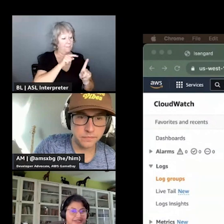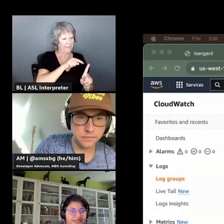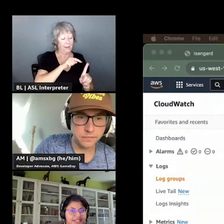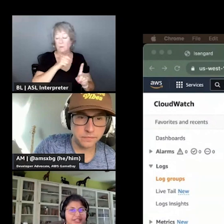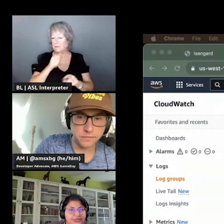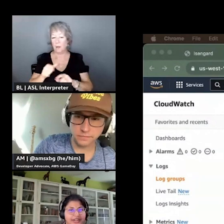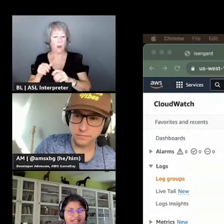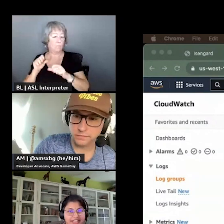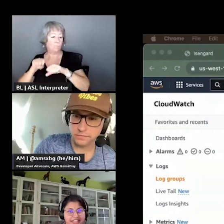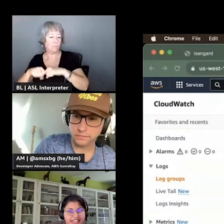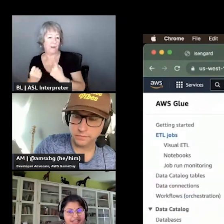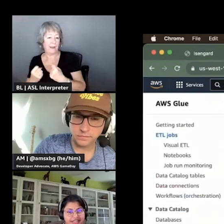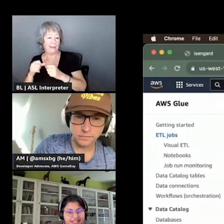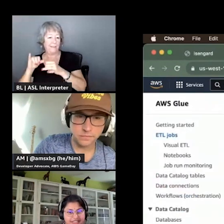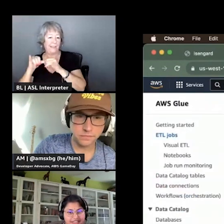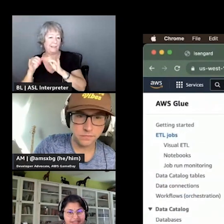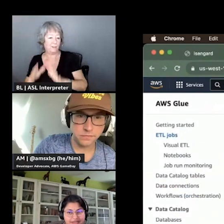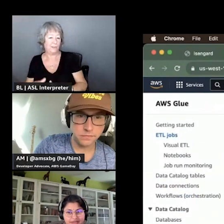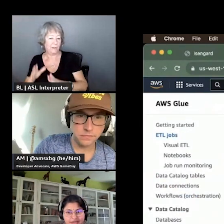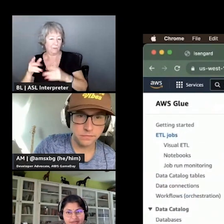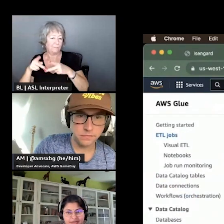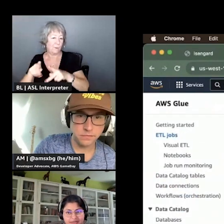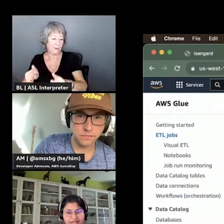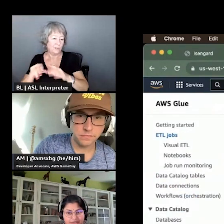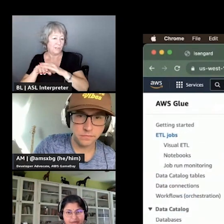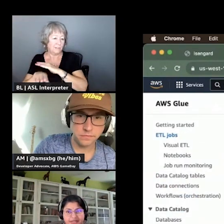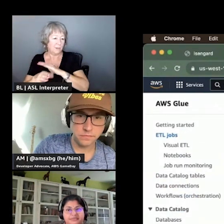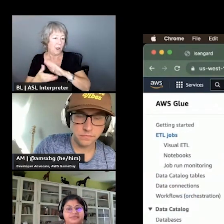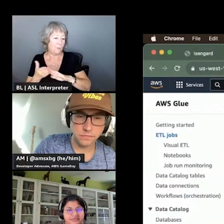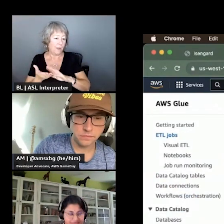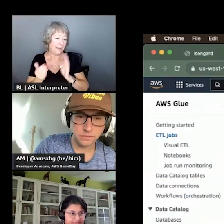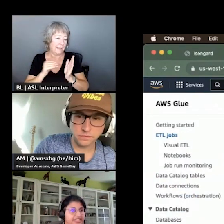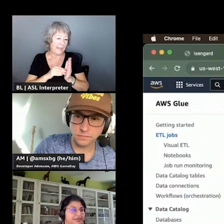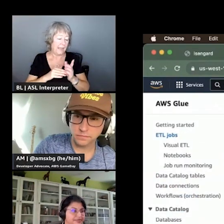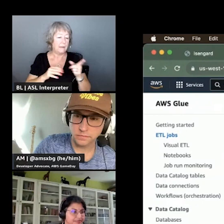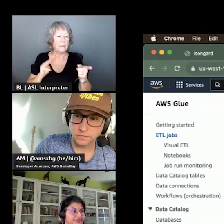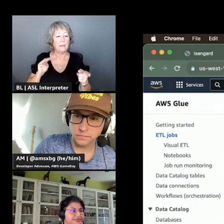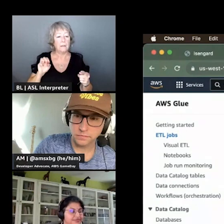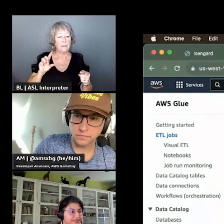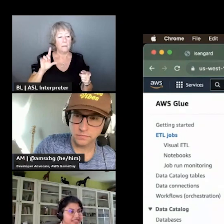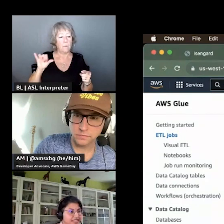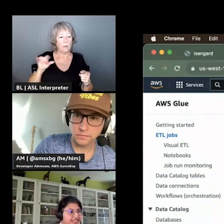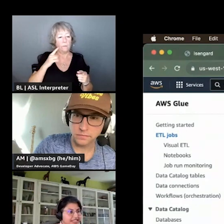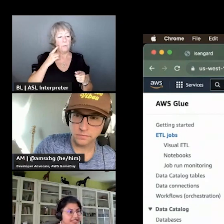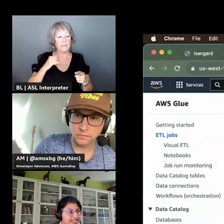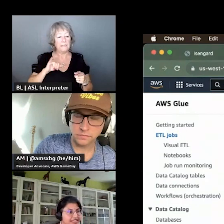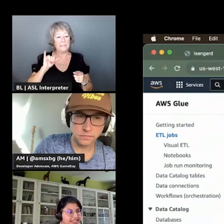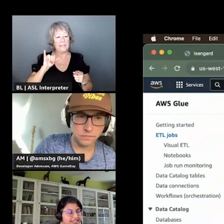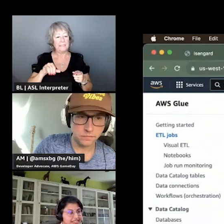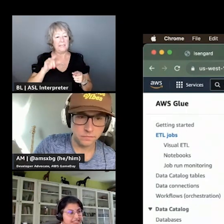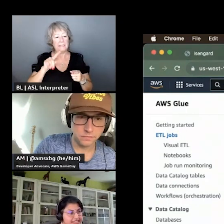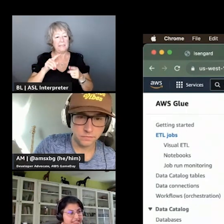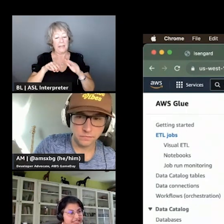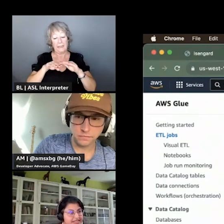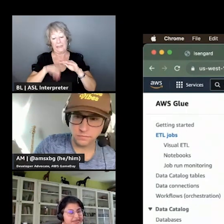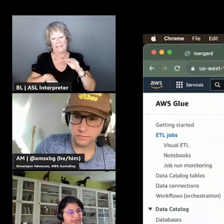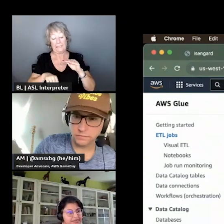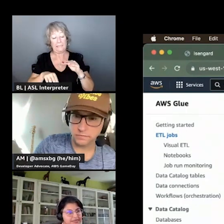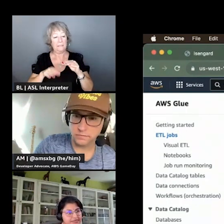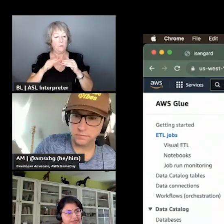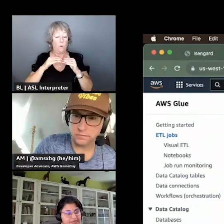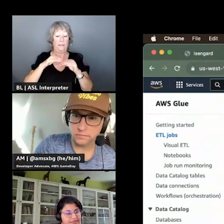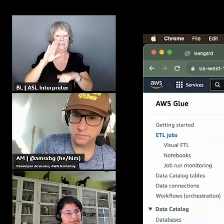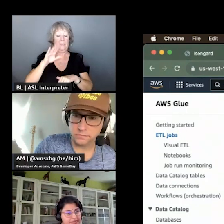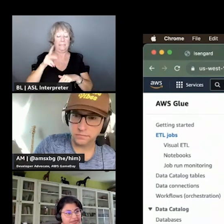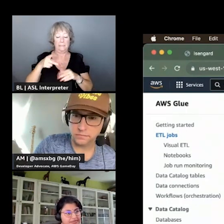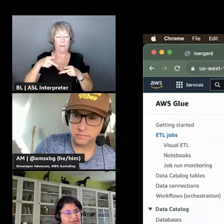great. So I ran it again. And to the question about, is this following the least privilege of security, you want to